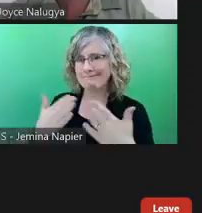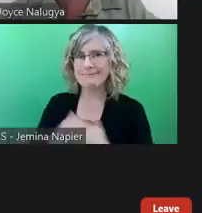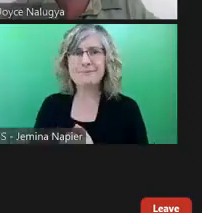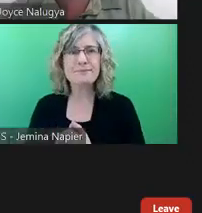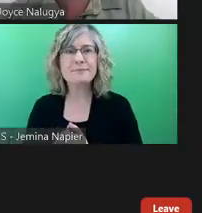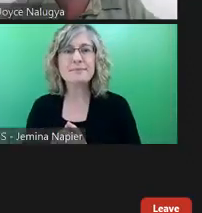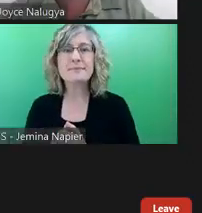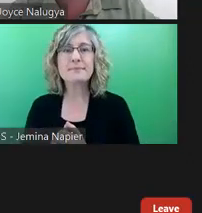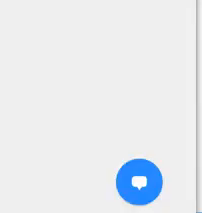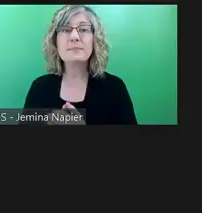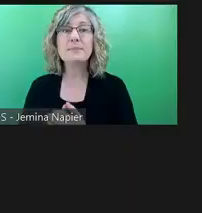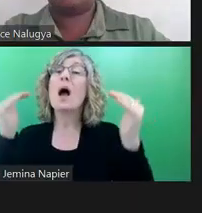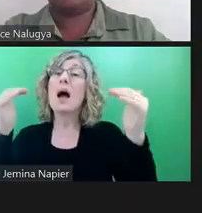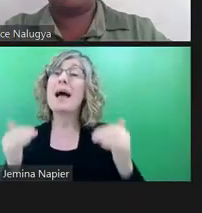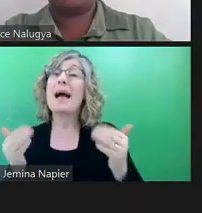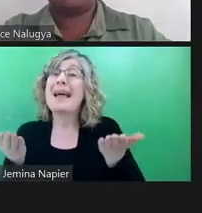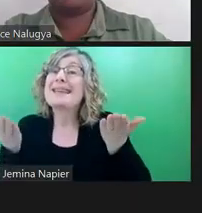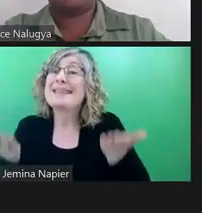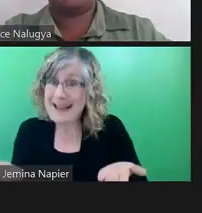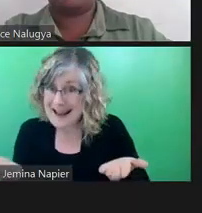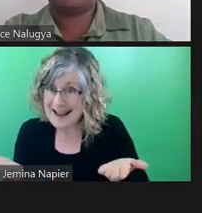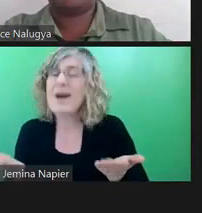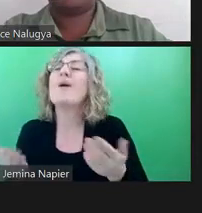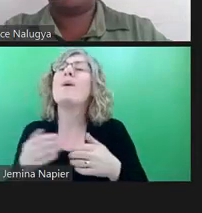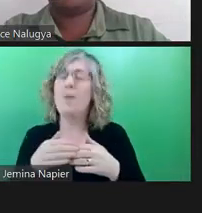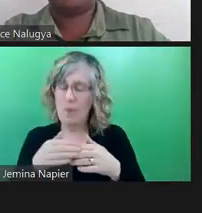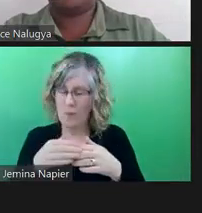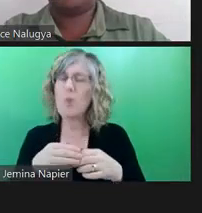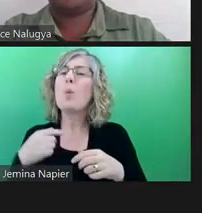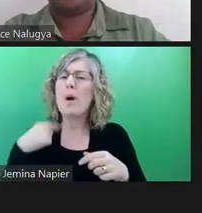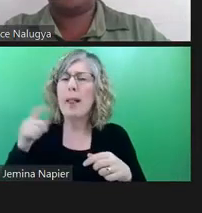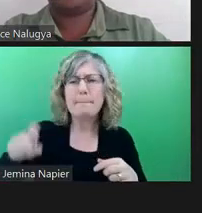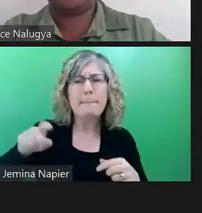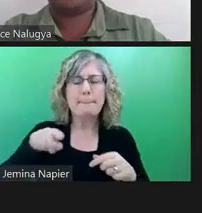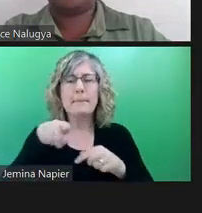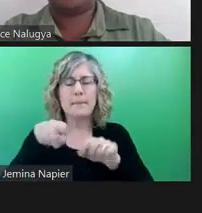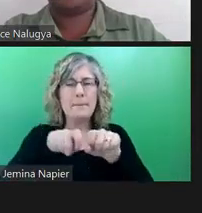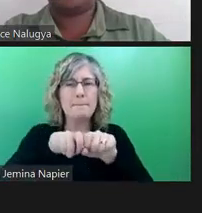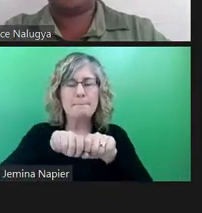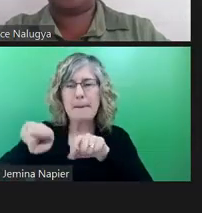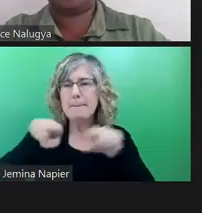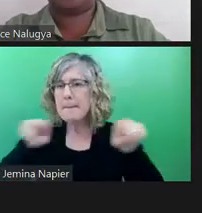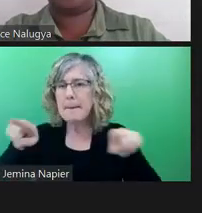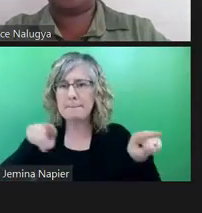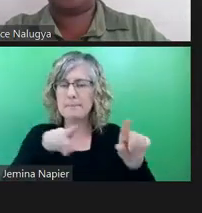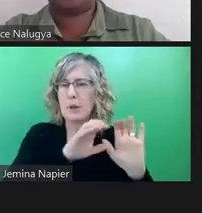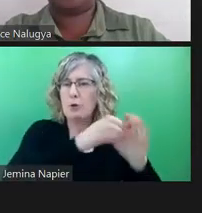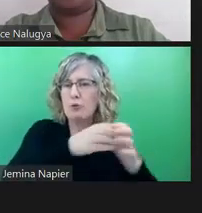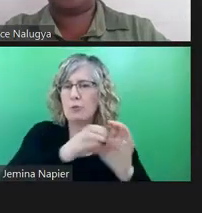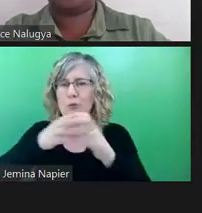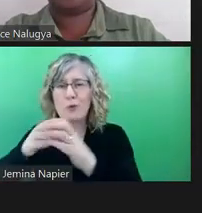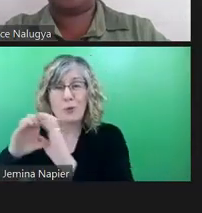short opportunity, and we're going to put you all into breakout rooms, and hopefully some of the points that perhaps didn't get covered